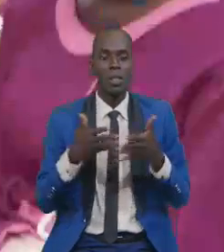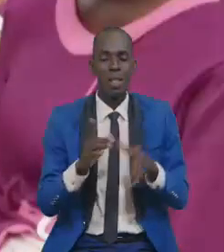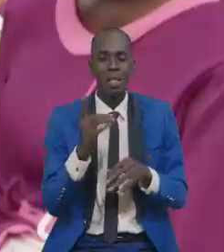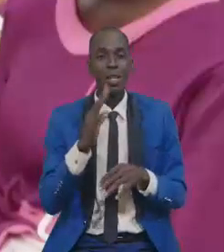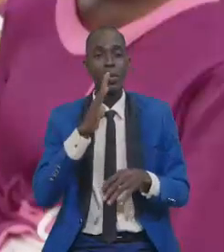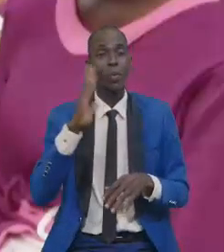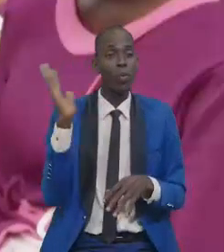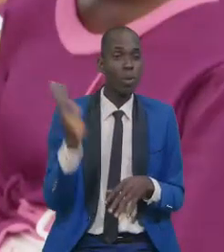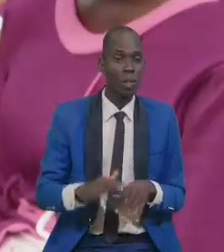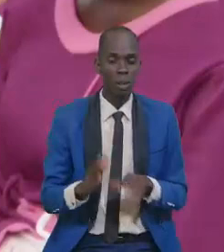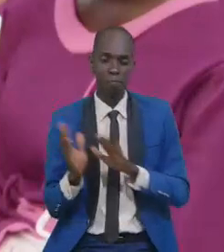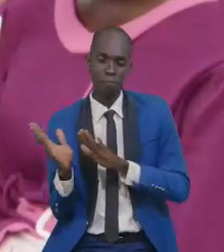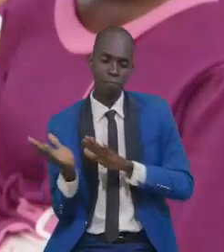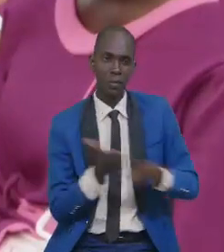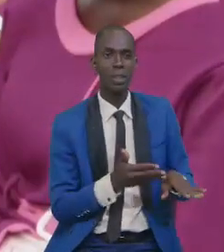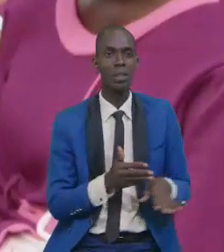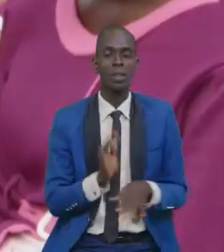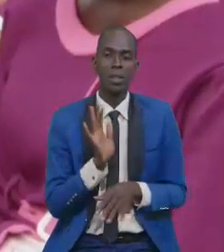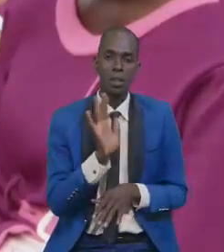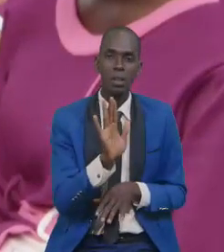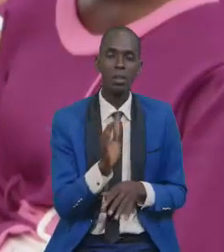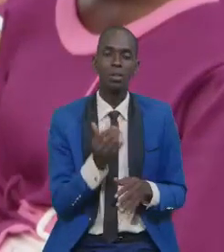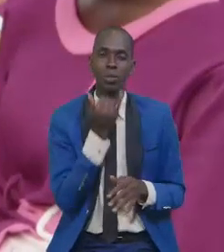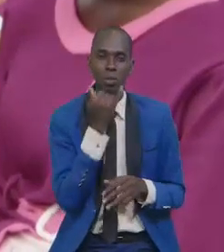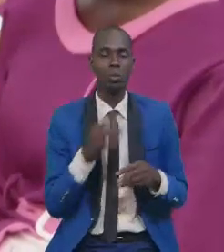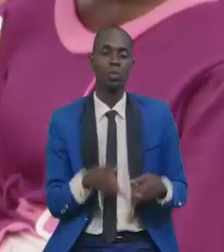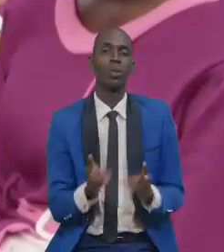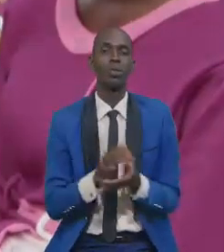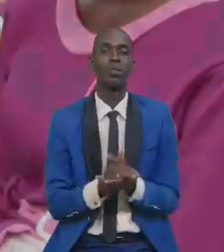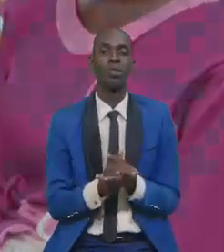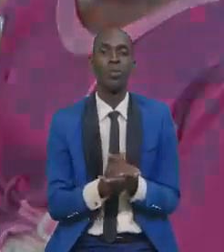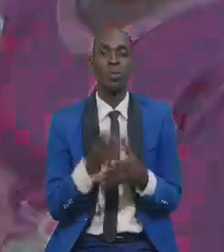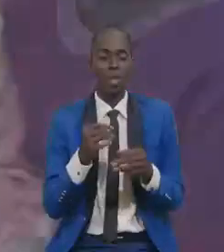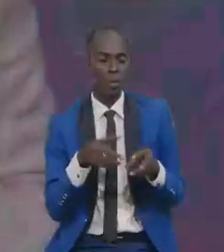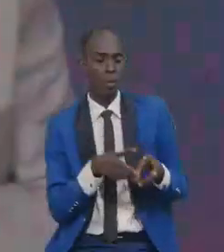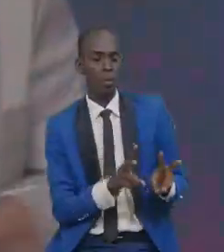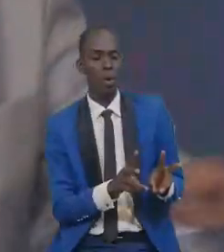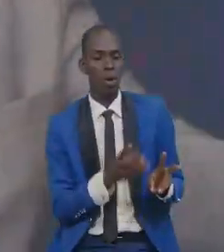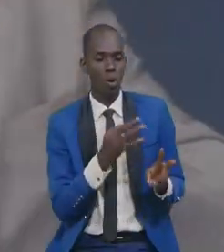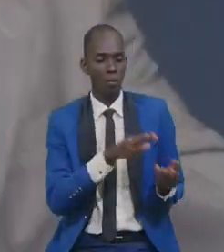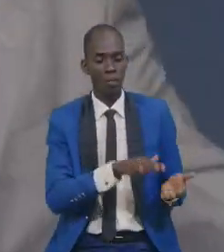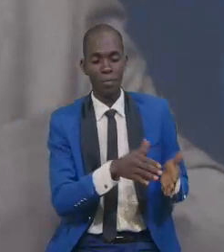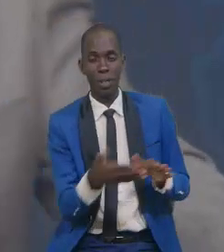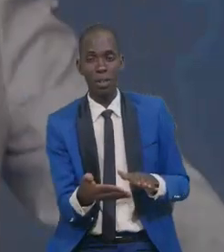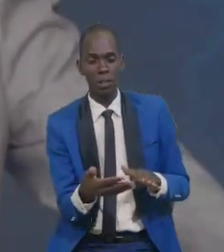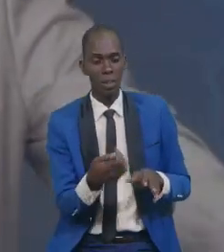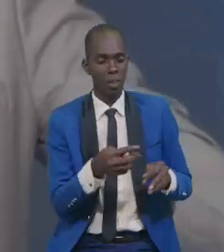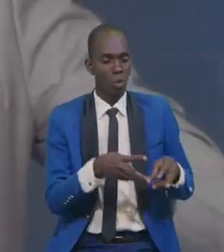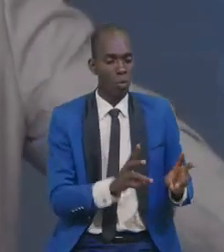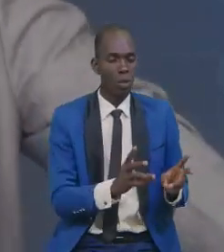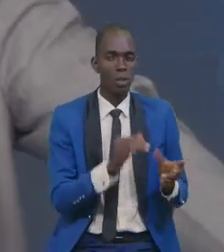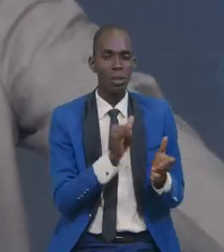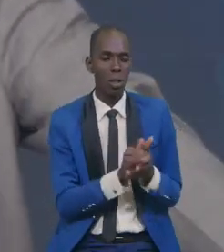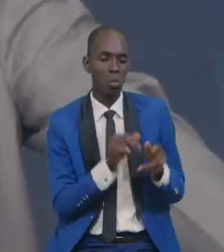wicked forsake his way, the way of death, the way that seems